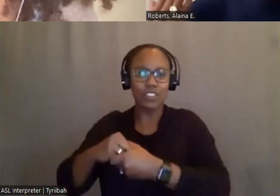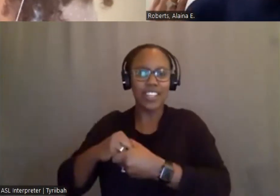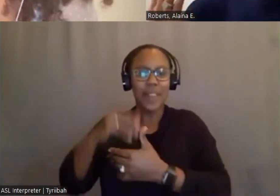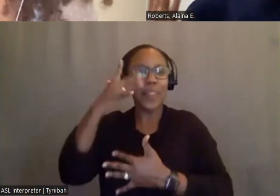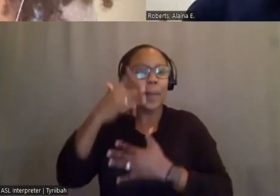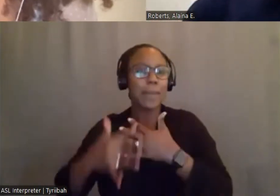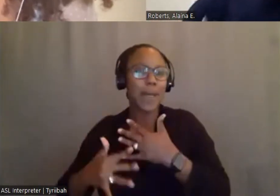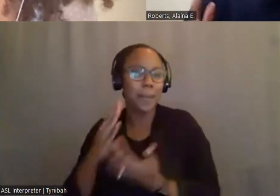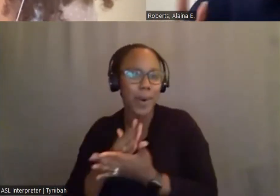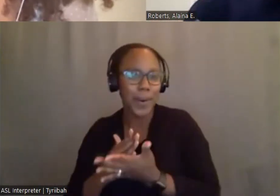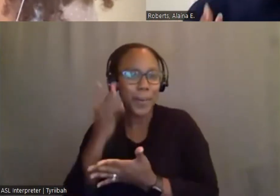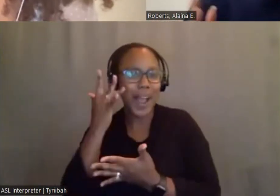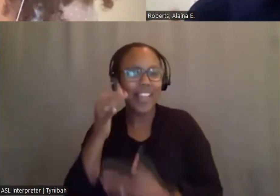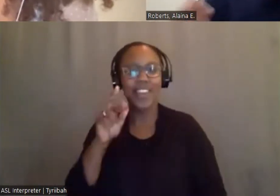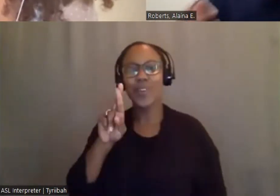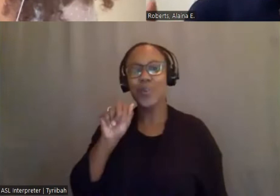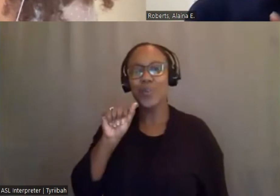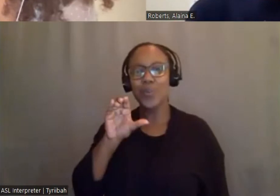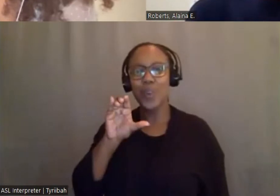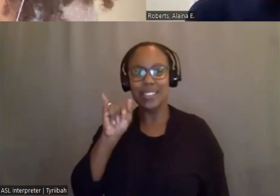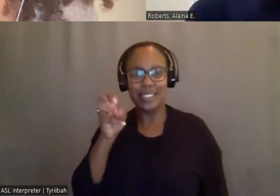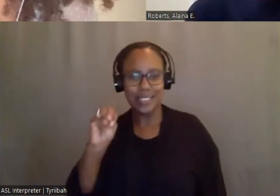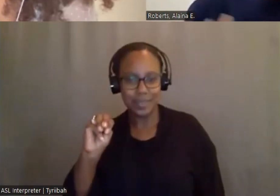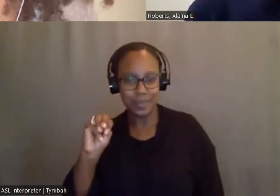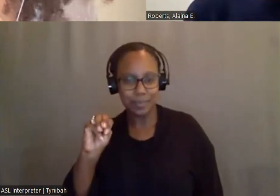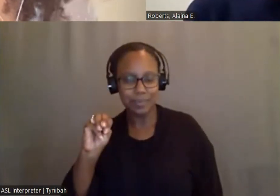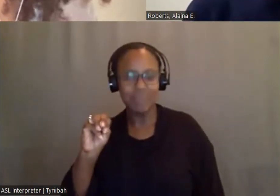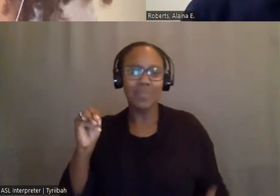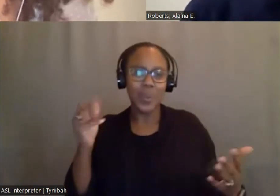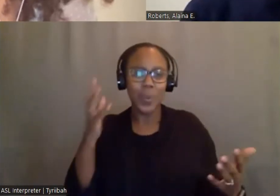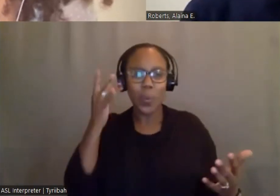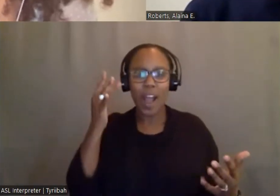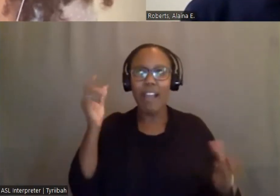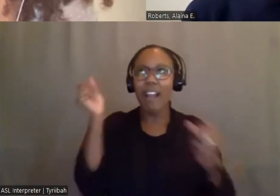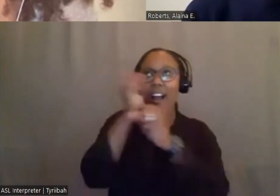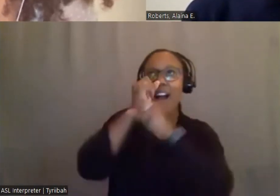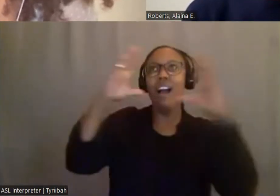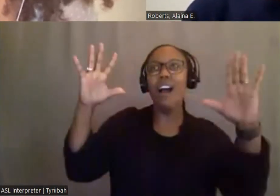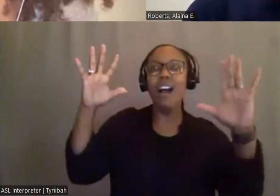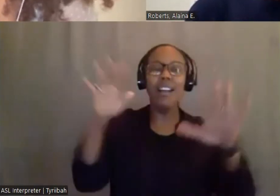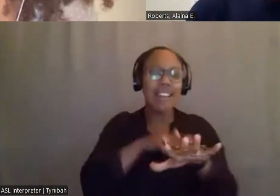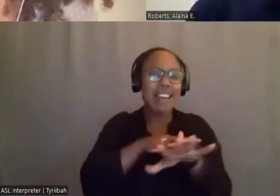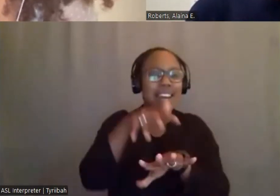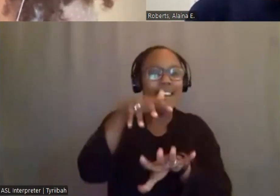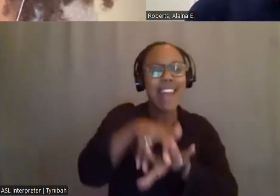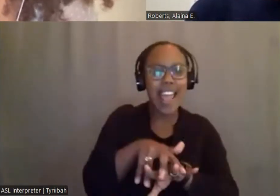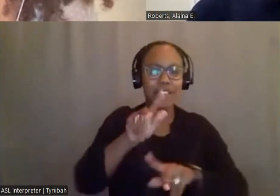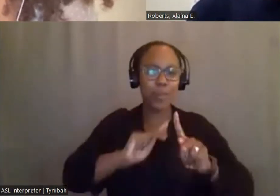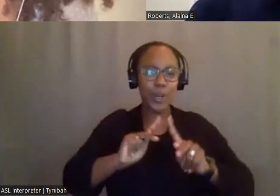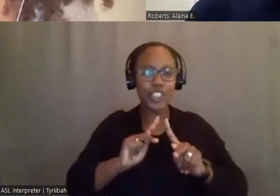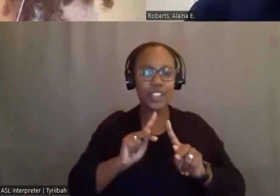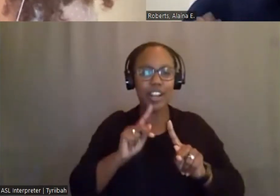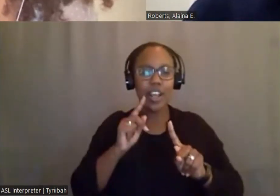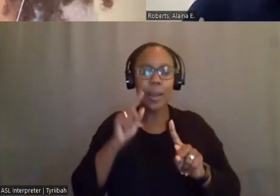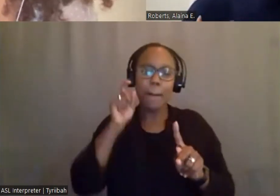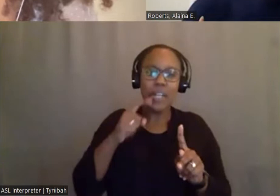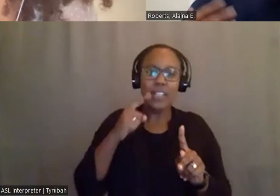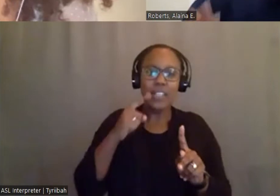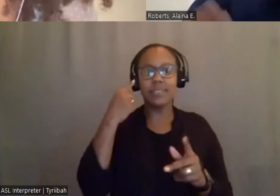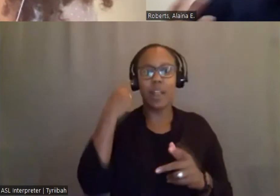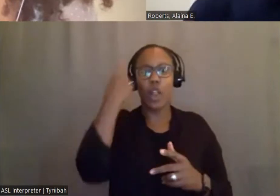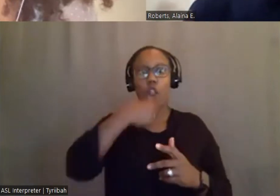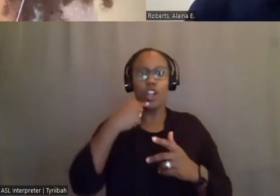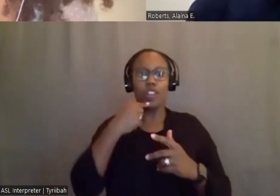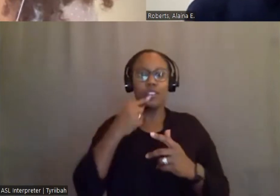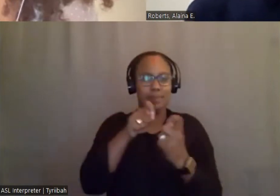that Native people or mixed race people only look a certain way. But the roles themselves, as well as the process through which people